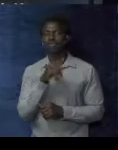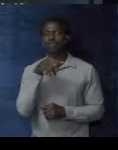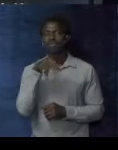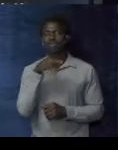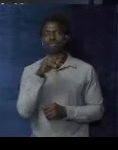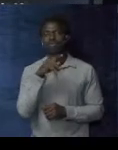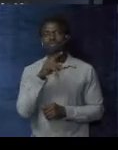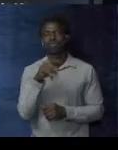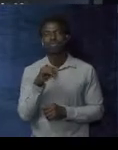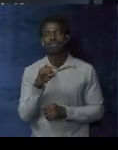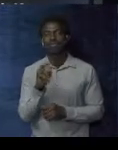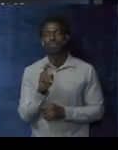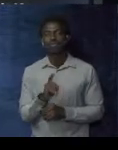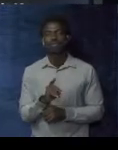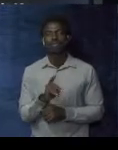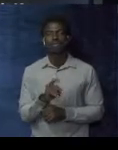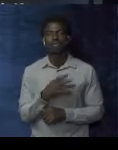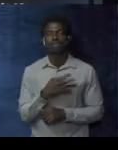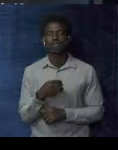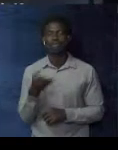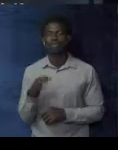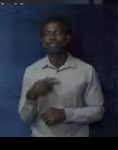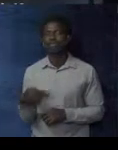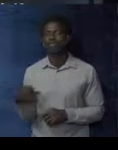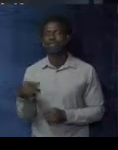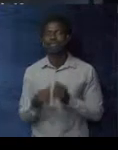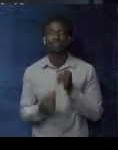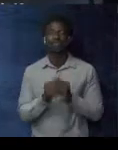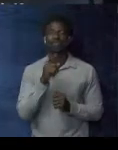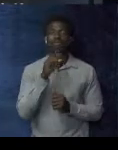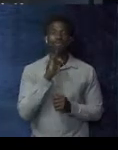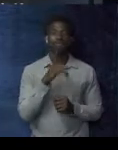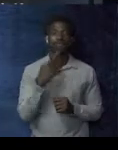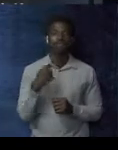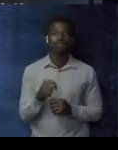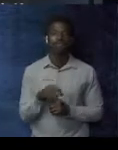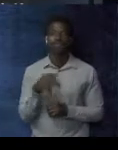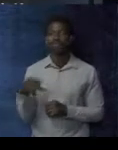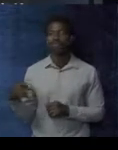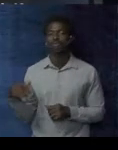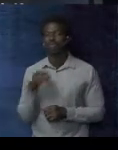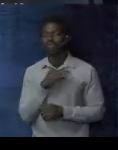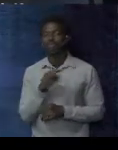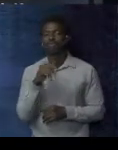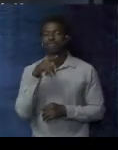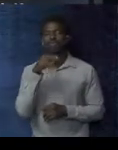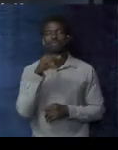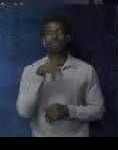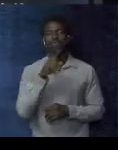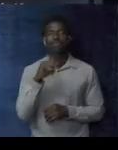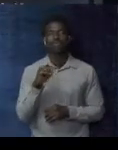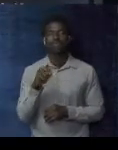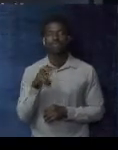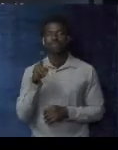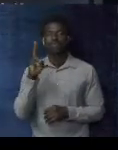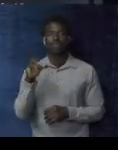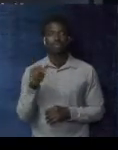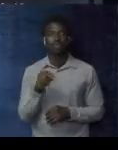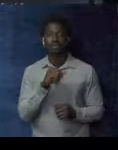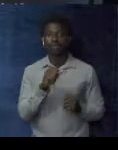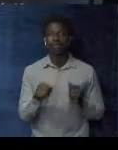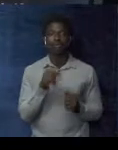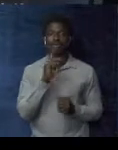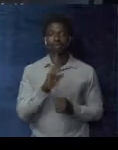a trapezoid? You've been taught about trapezoids and their properties. So which one is a property of a trapezoid? None of its angles